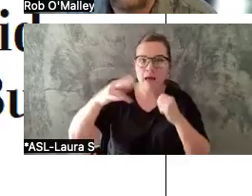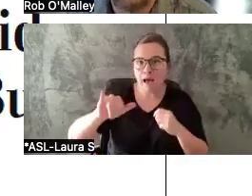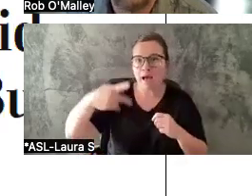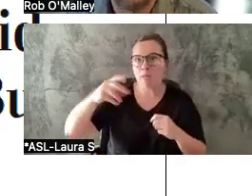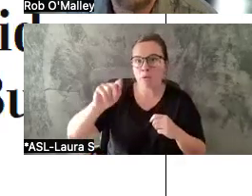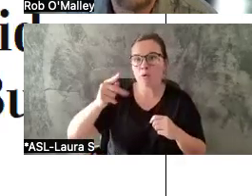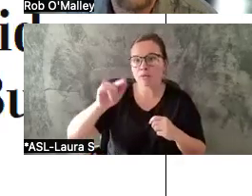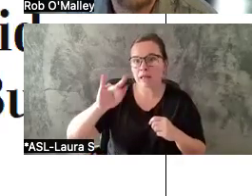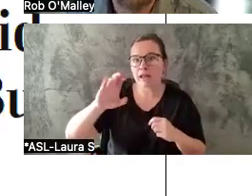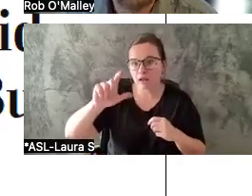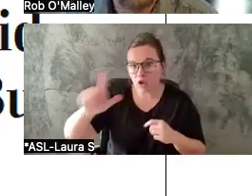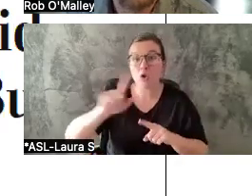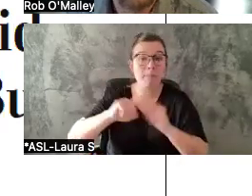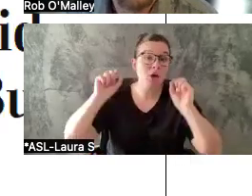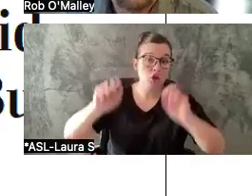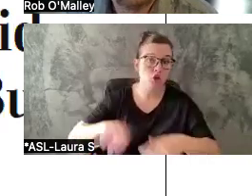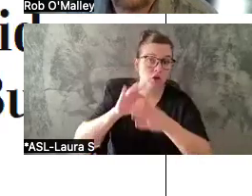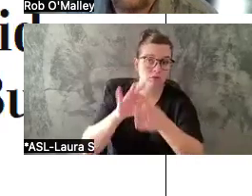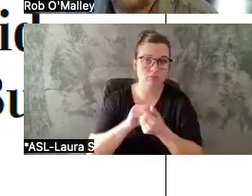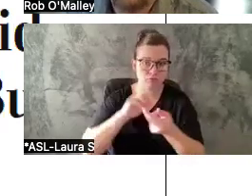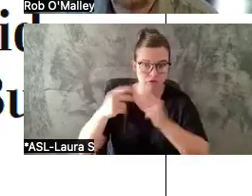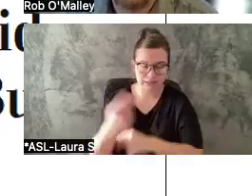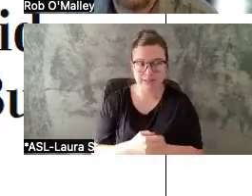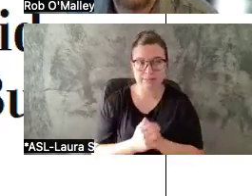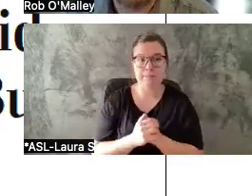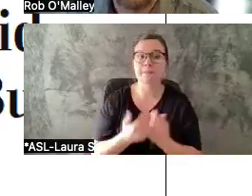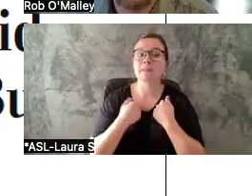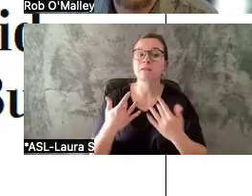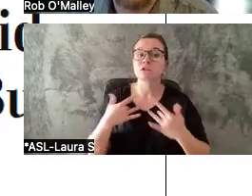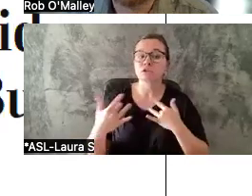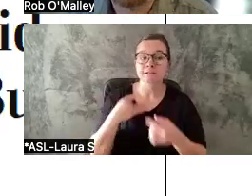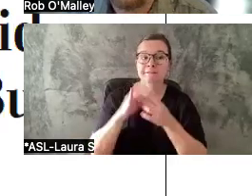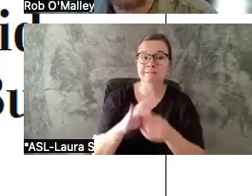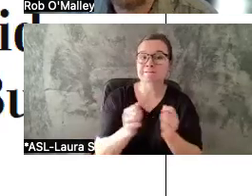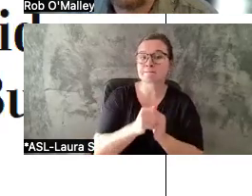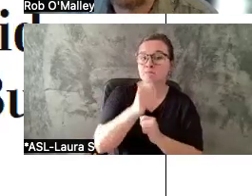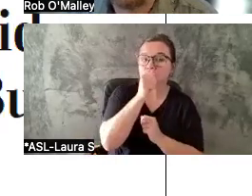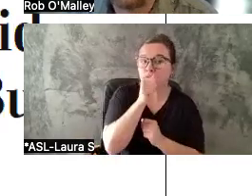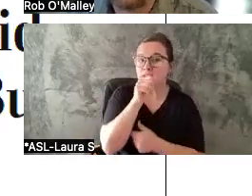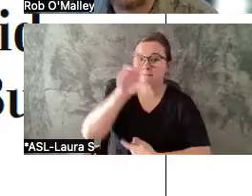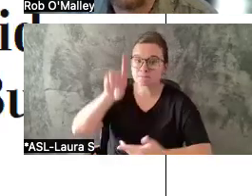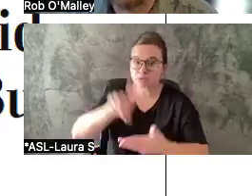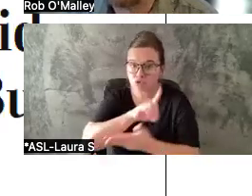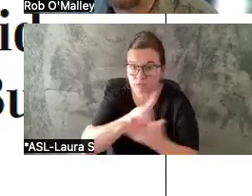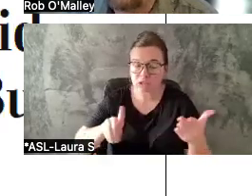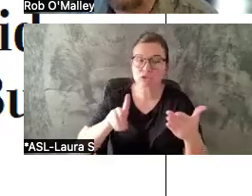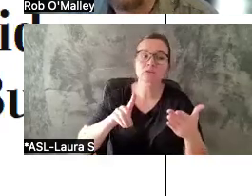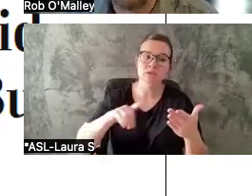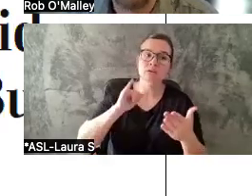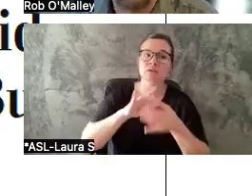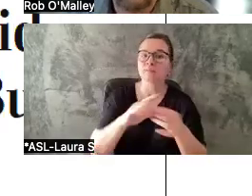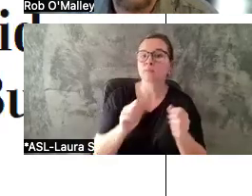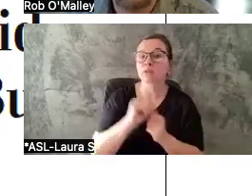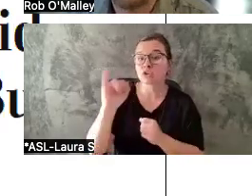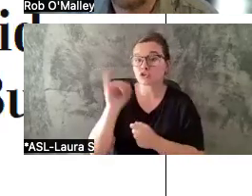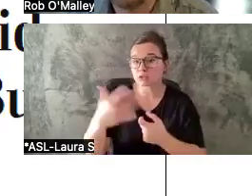potential applications of genetics. There are concerns in particular about privacy and discrimination, such as in the context of insurance coverage